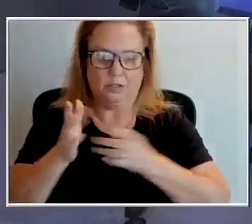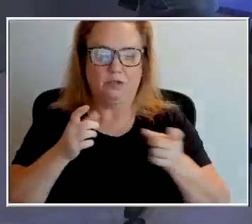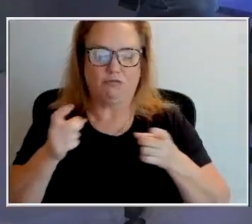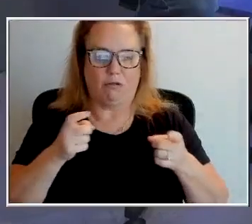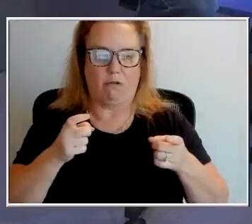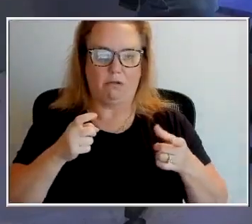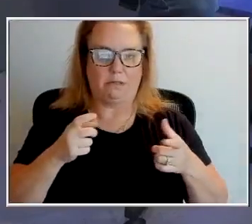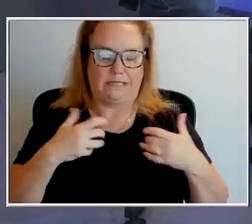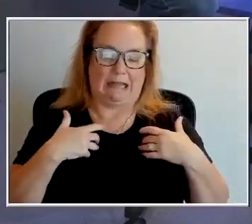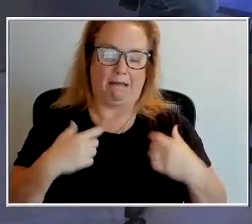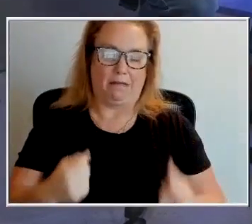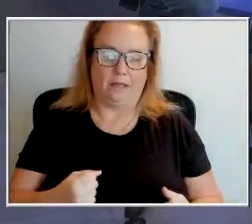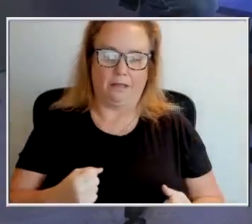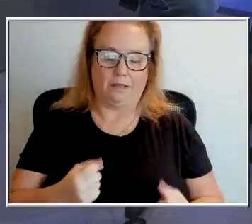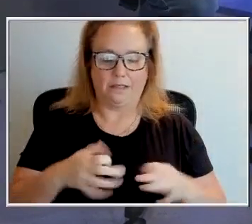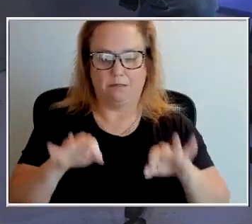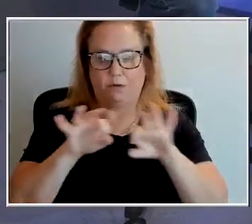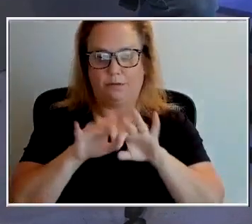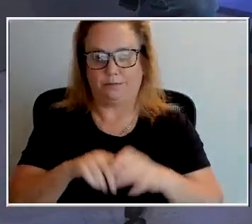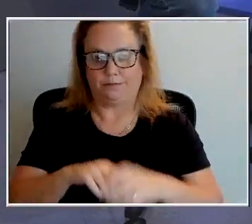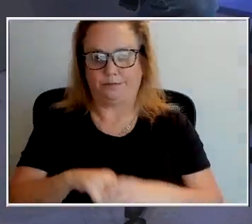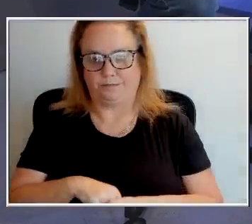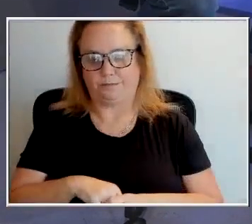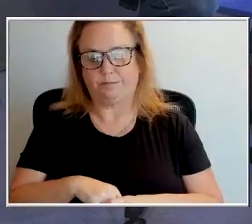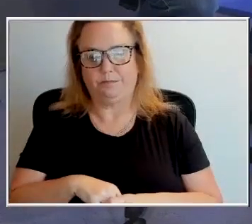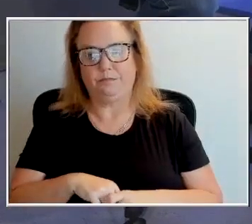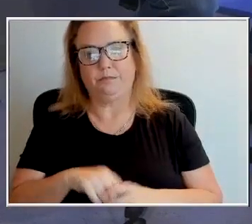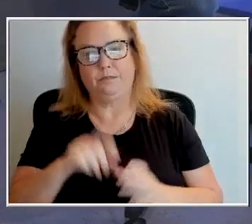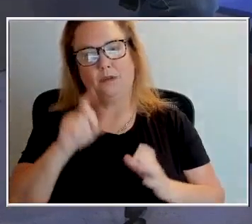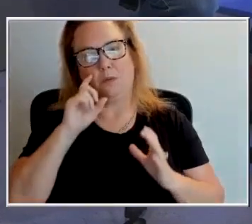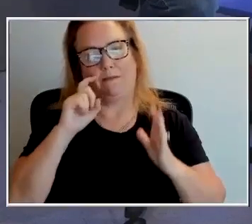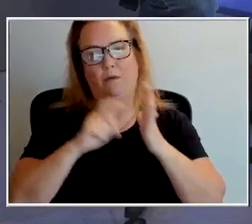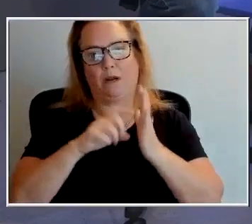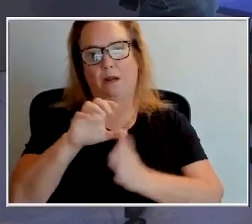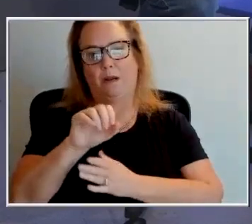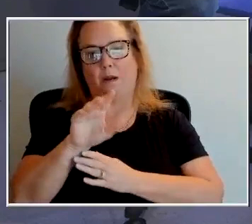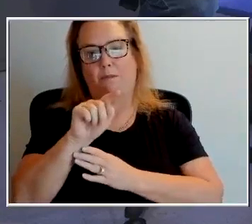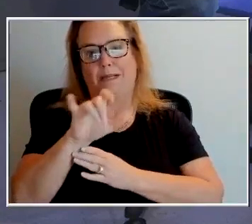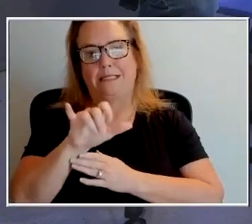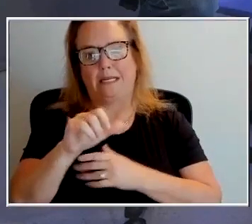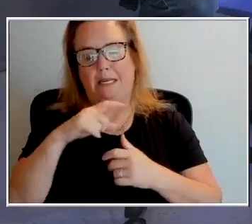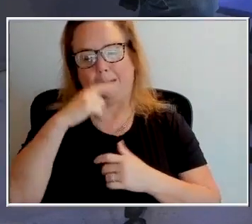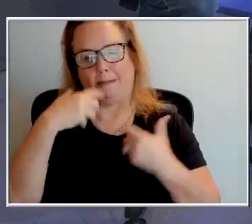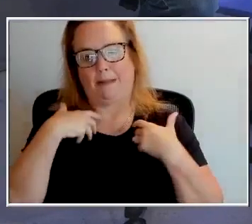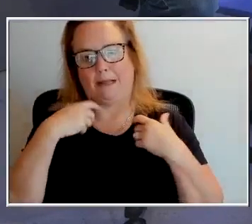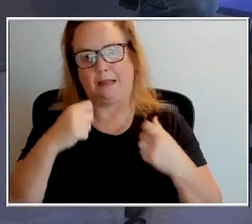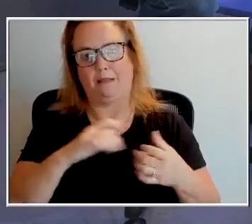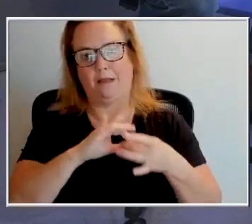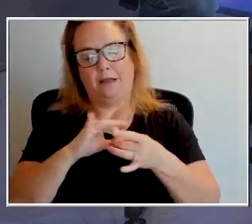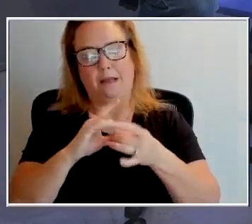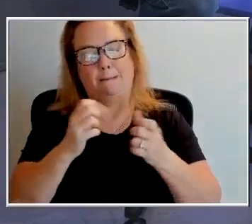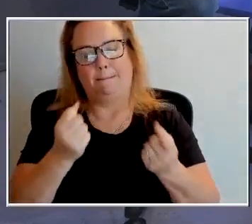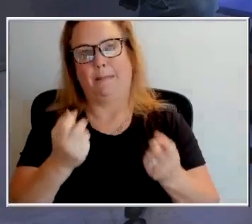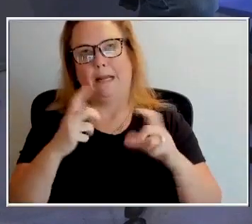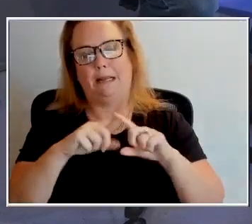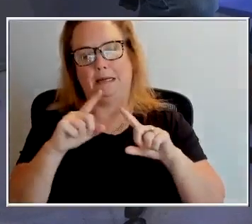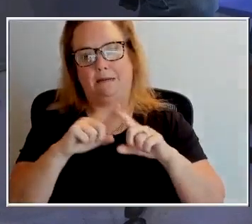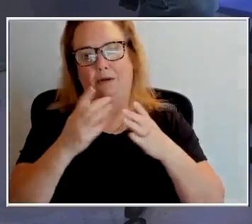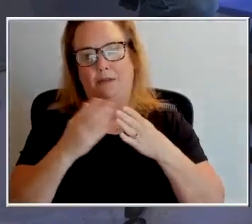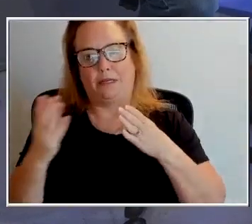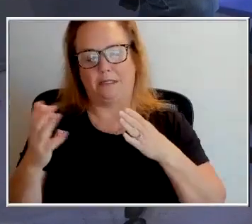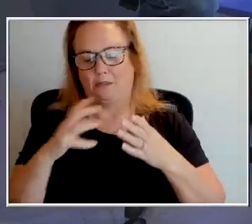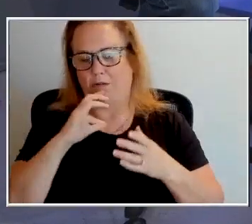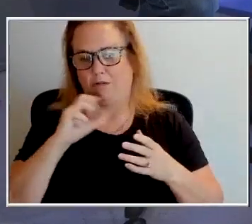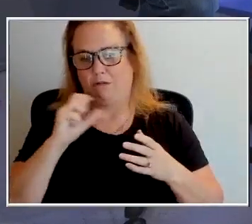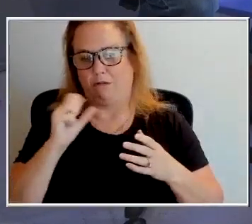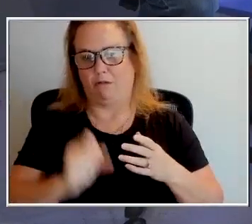Yeah, I think that's really the key. We have to recognize that obesity is a public health disease. It's been linked to many different things. Yeah. As you get older, your